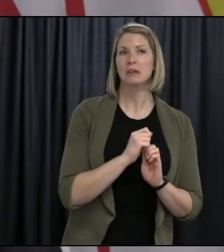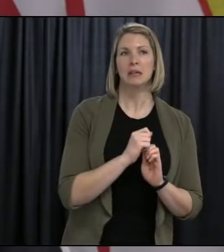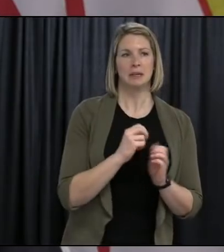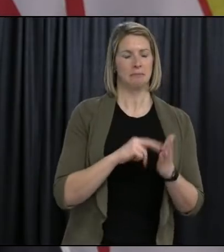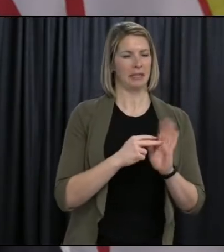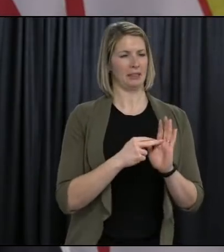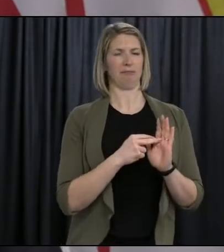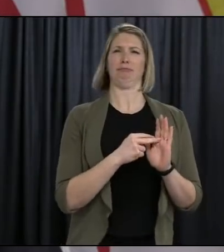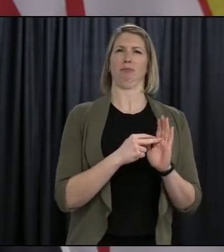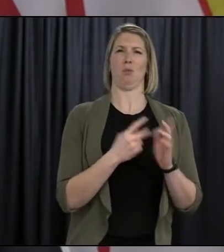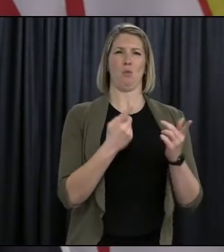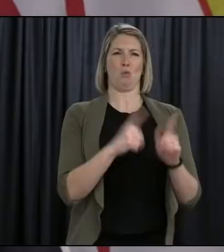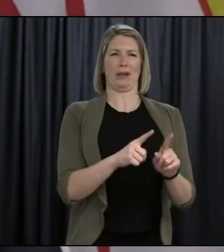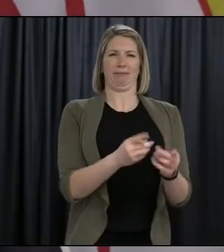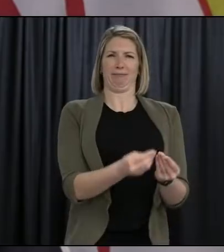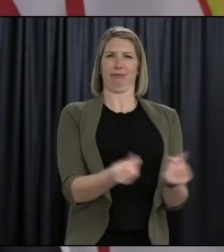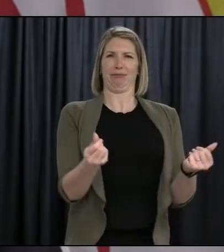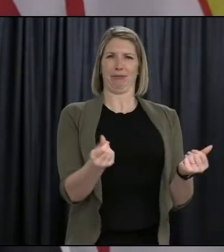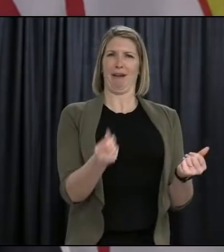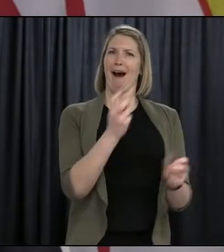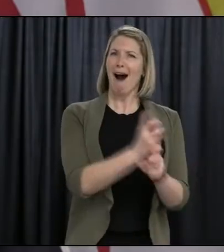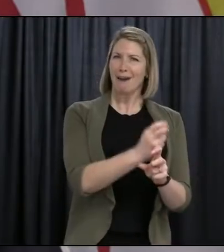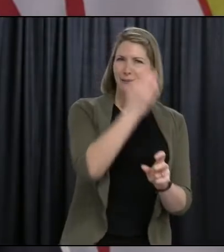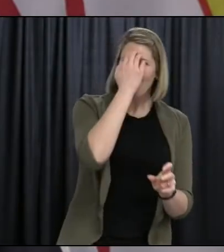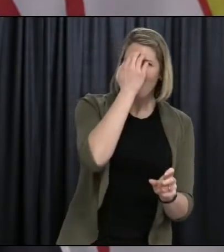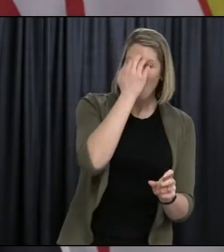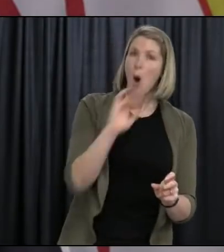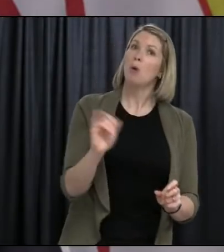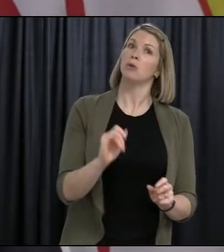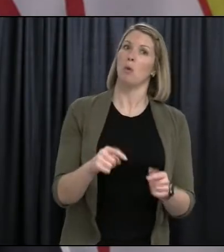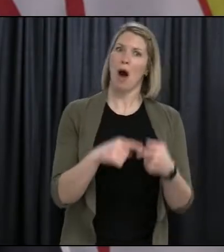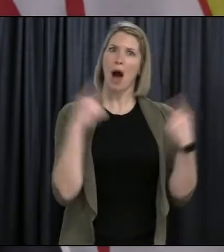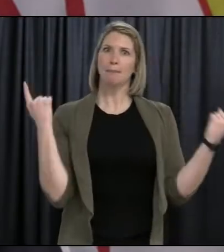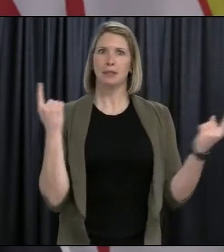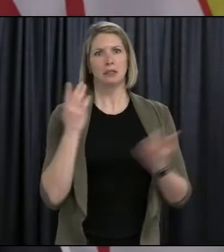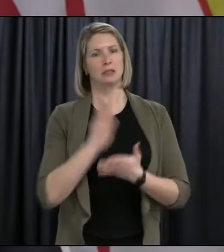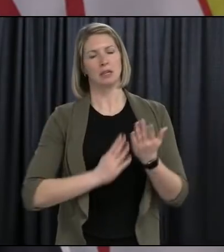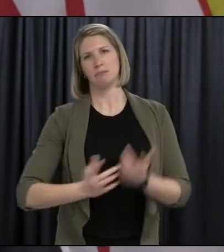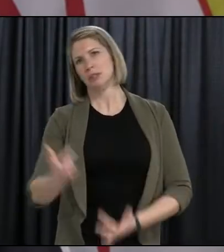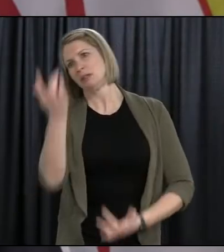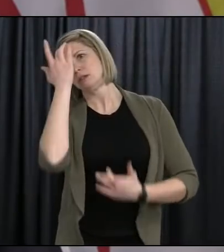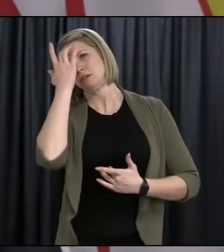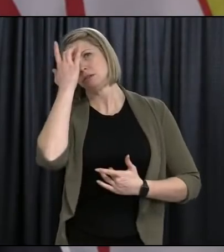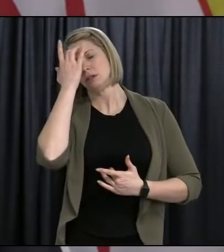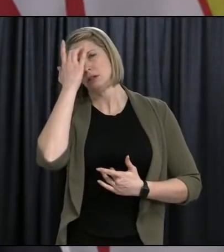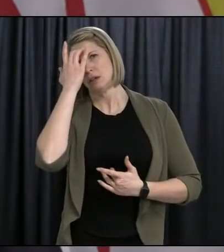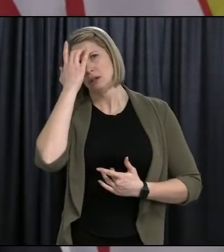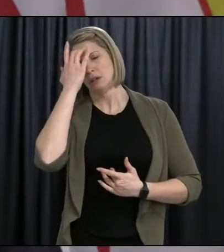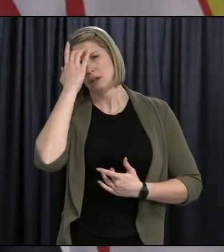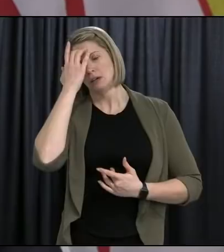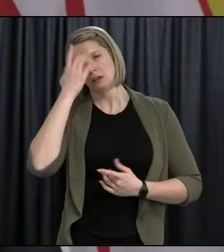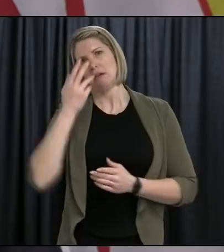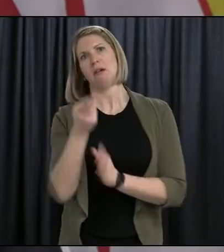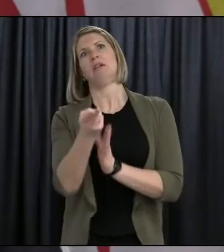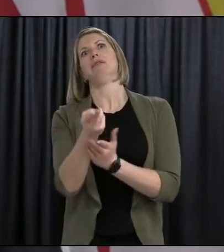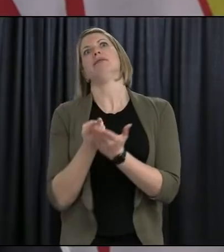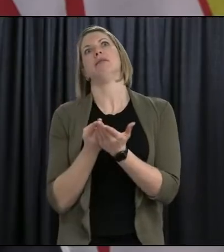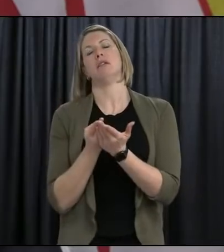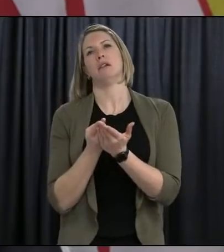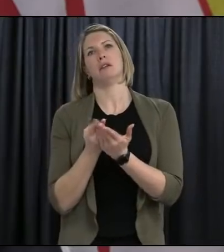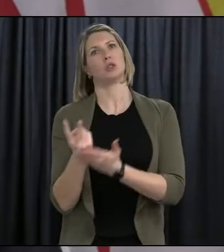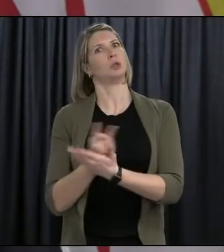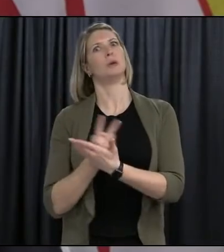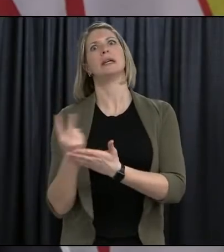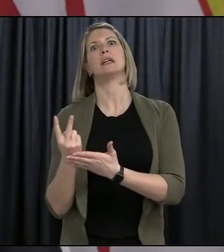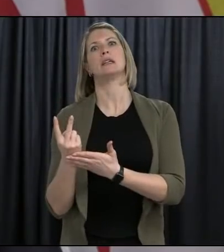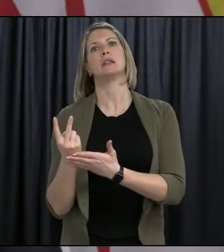enough to have to be in hospital, it certainly makes them feel very unwell, and they may feel that way for a week to two. And then we have